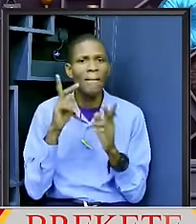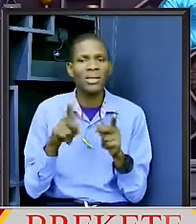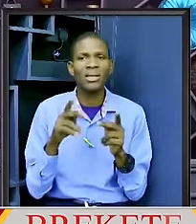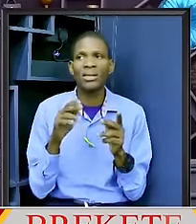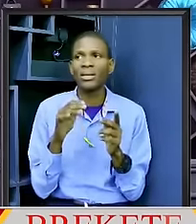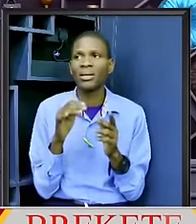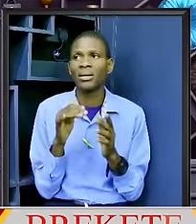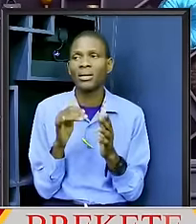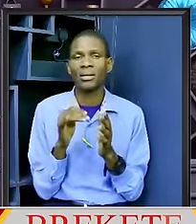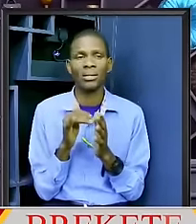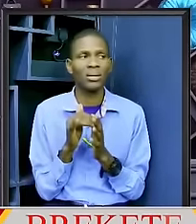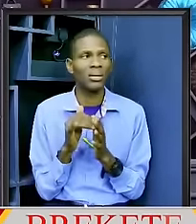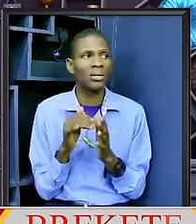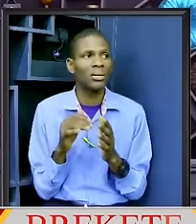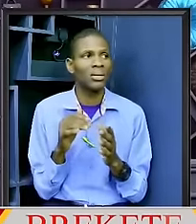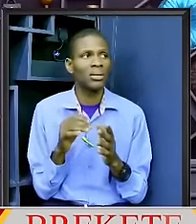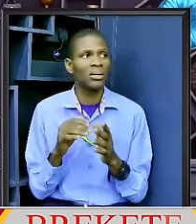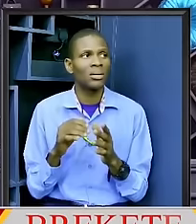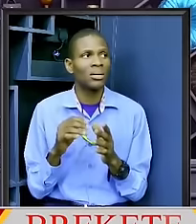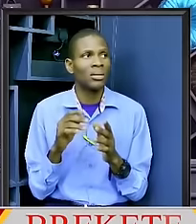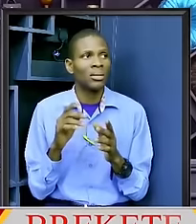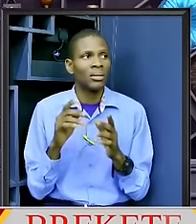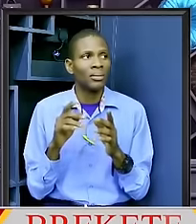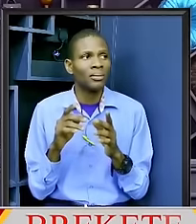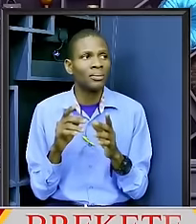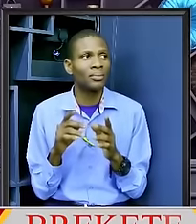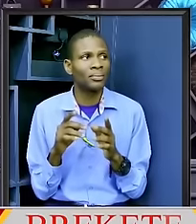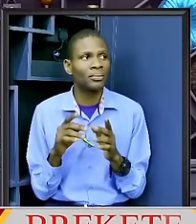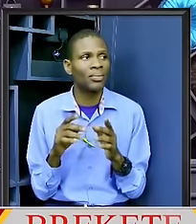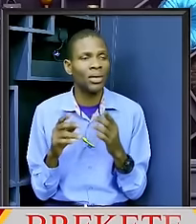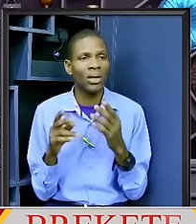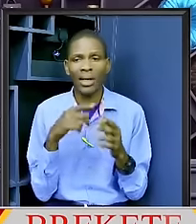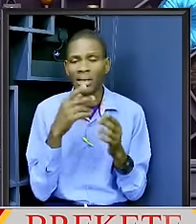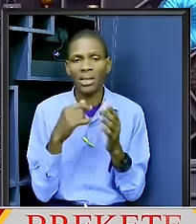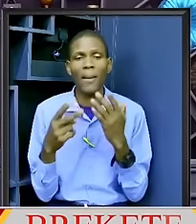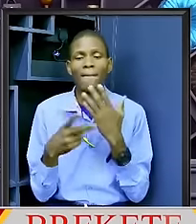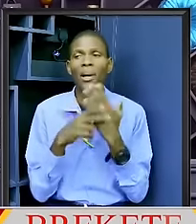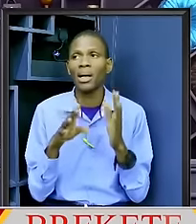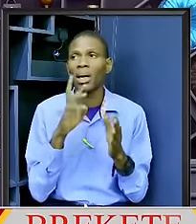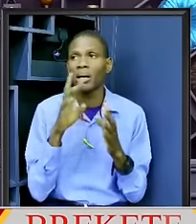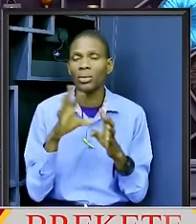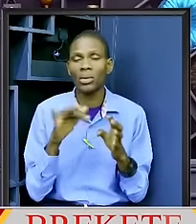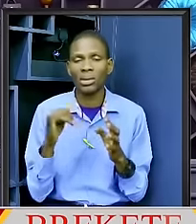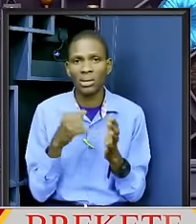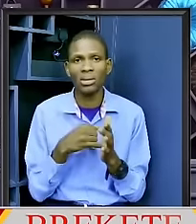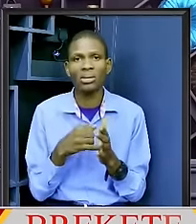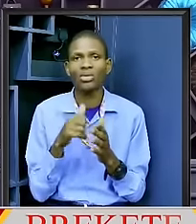Person where they wait now, madam. I say bankers they do. You not banker.